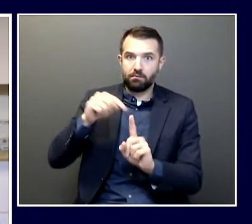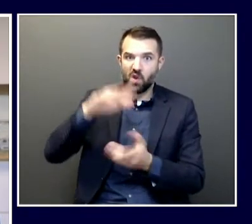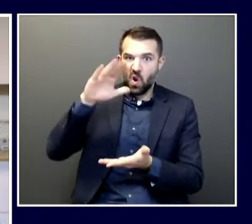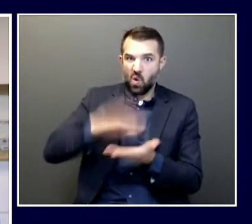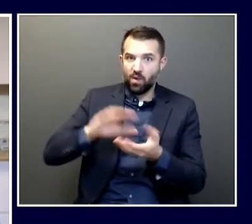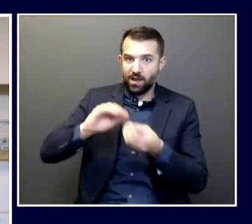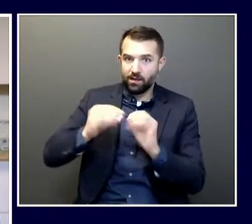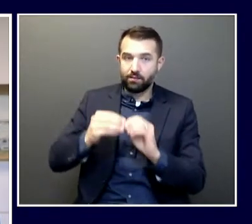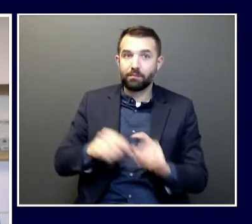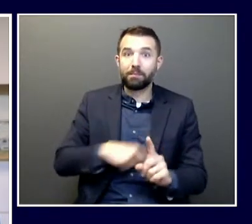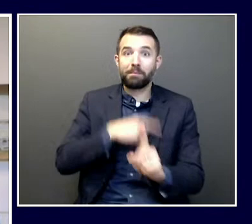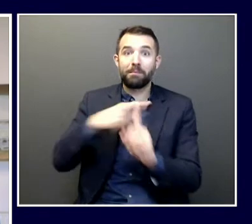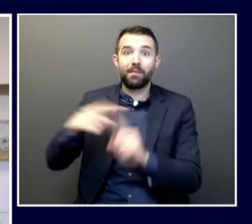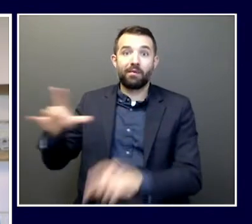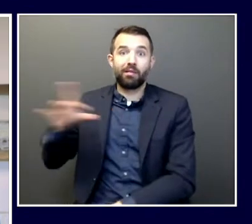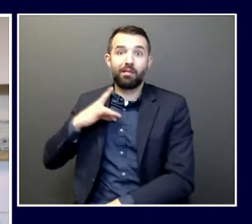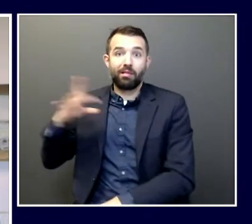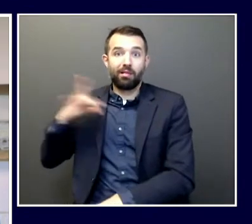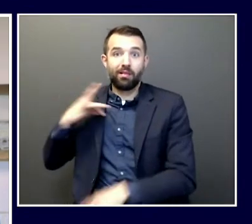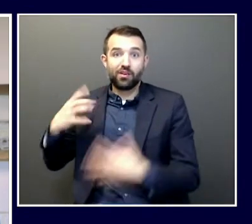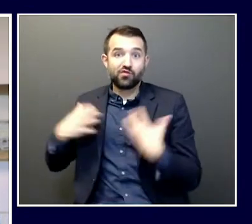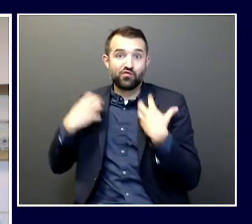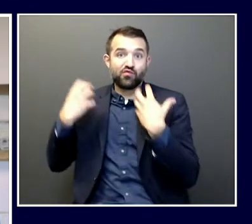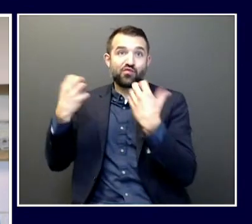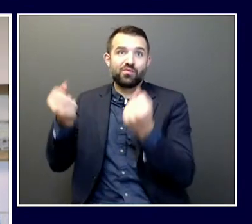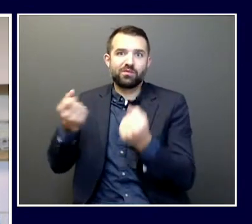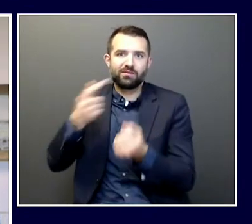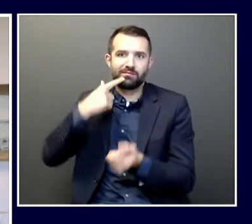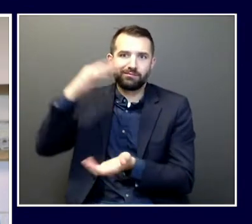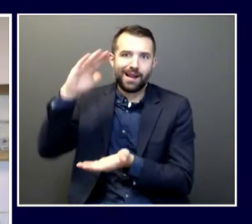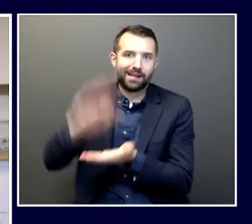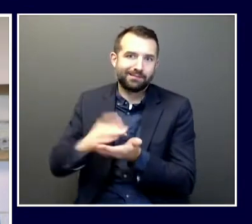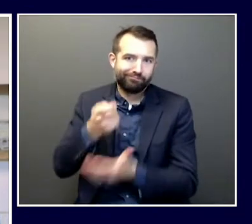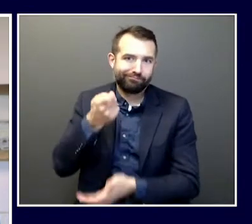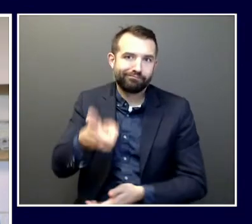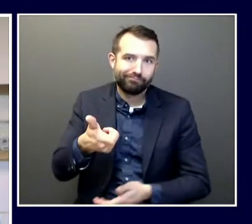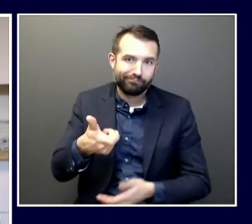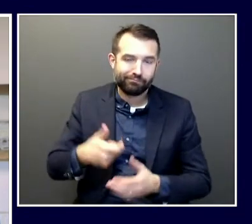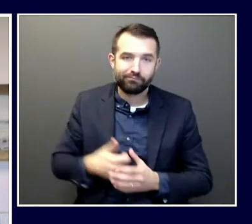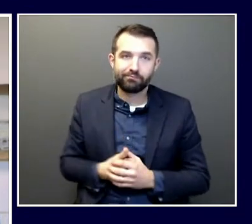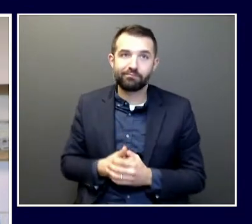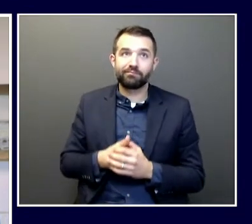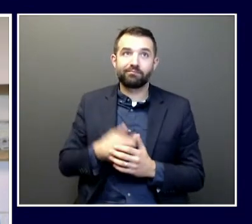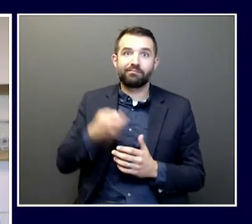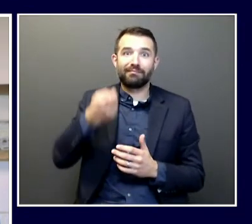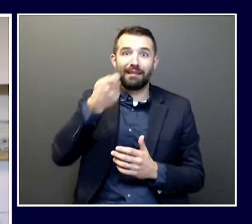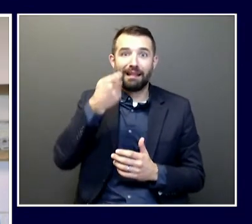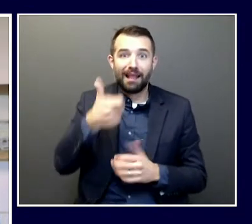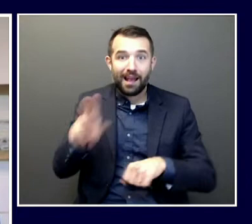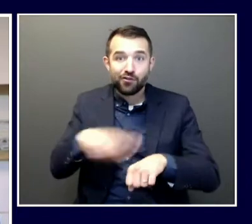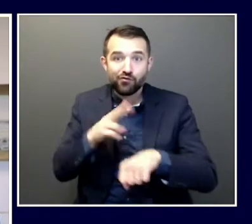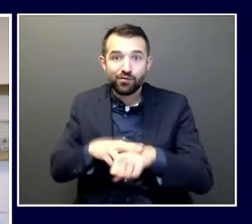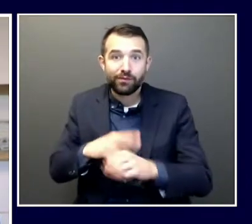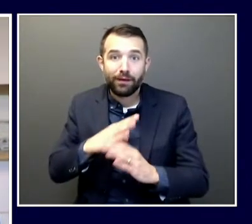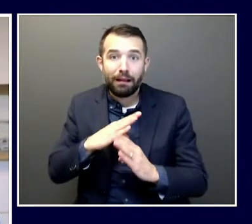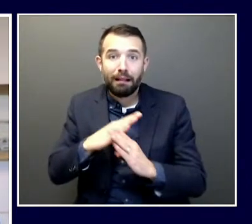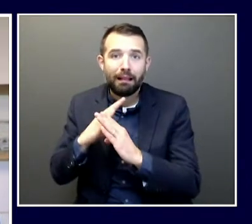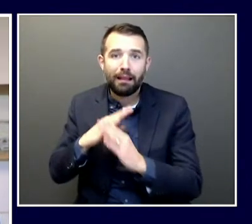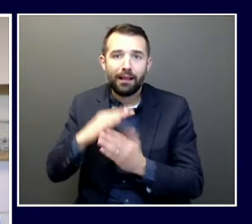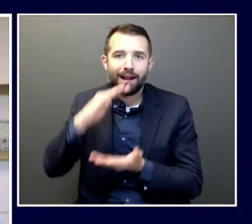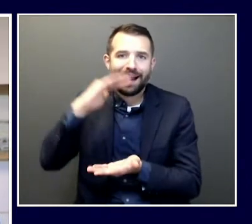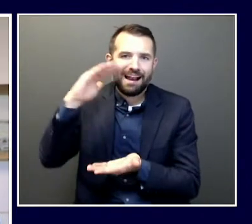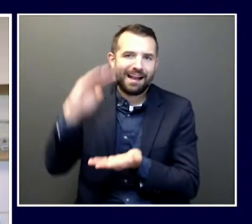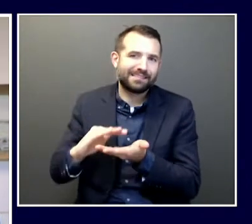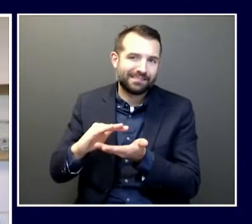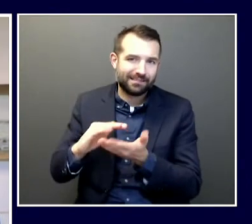immunity rates. And that's because these rural communities have been insulated from COVID. In the pre-Delta